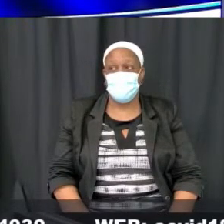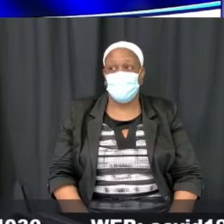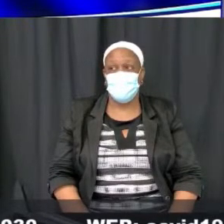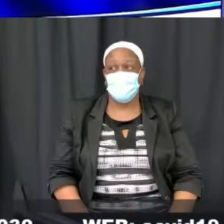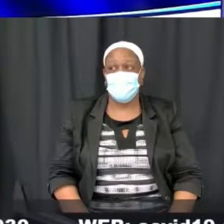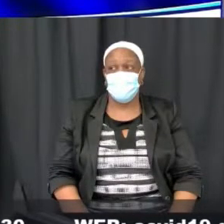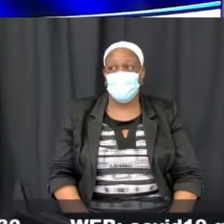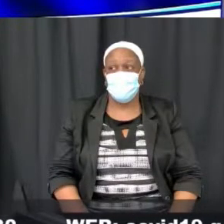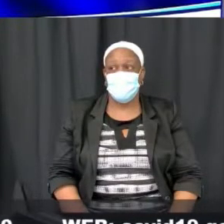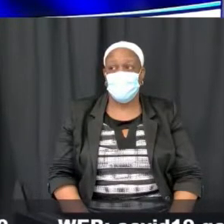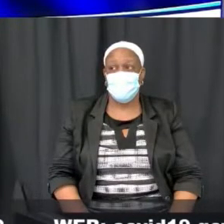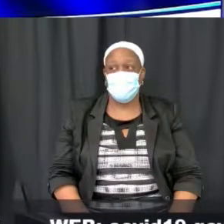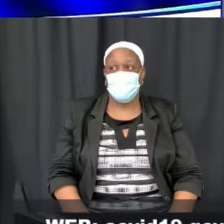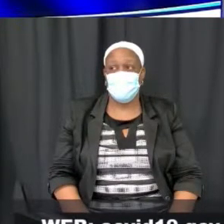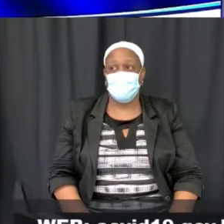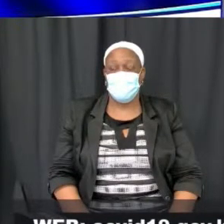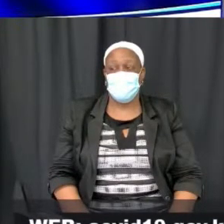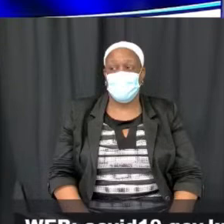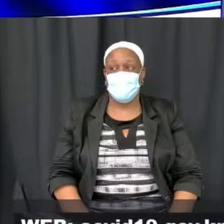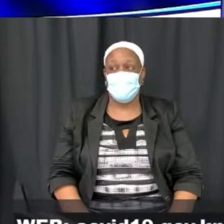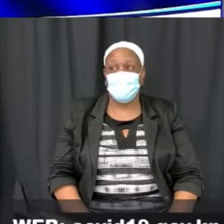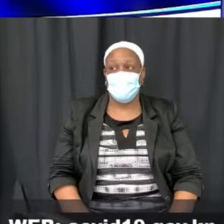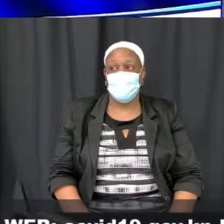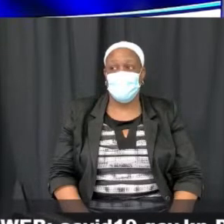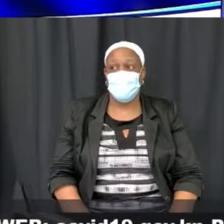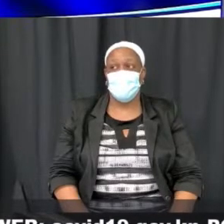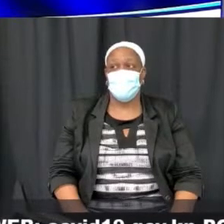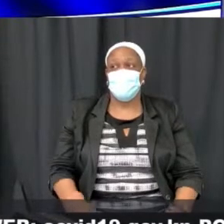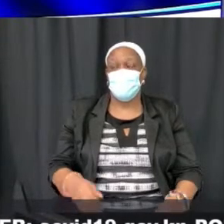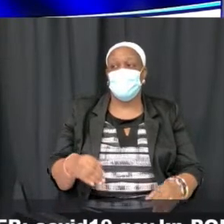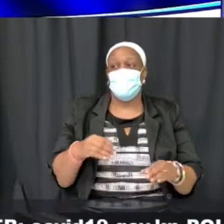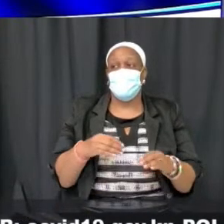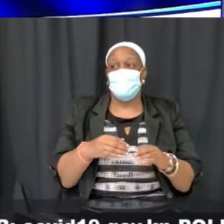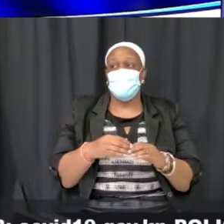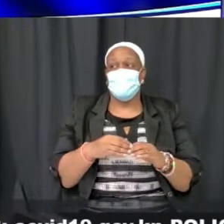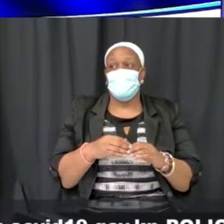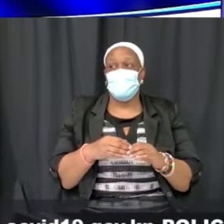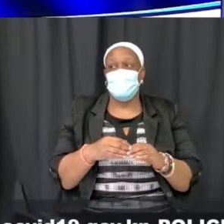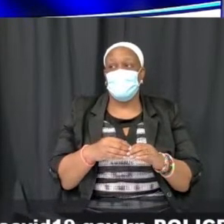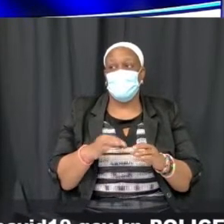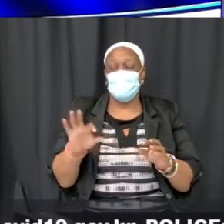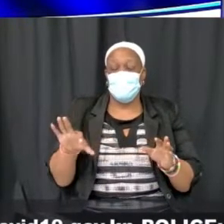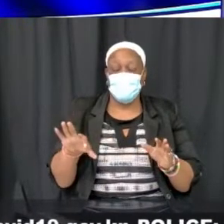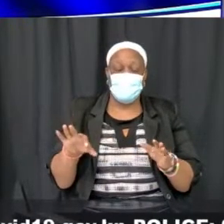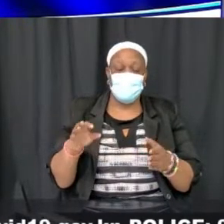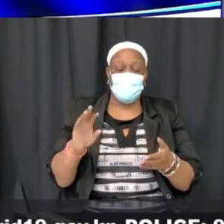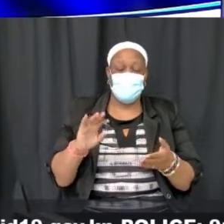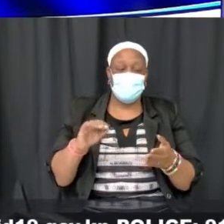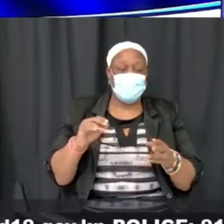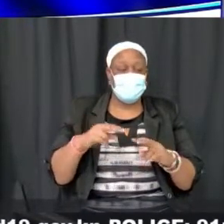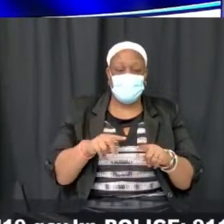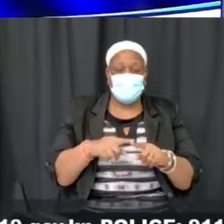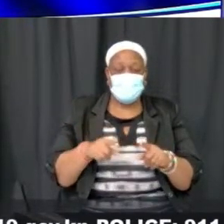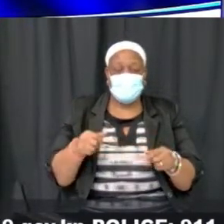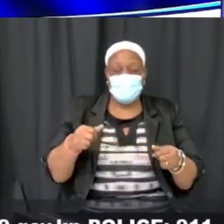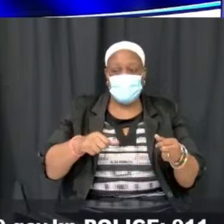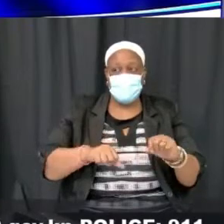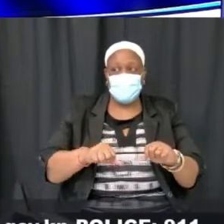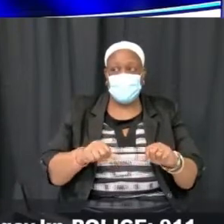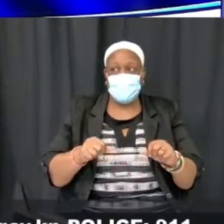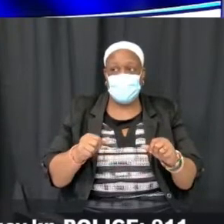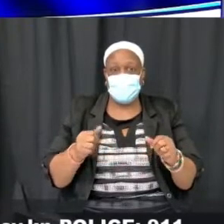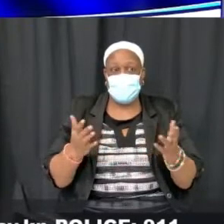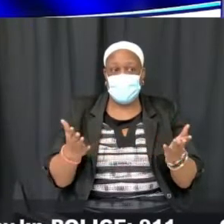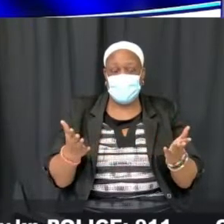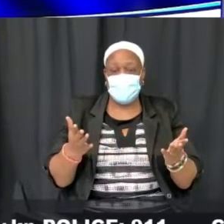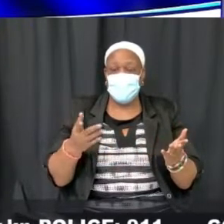With that said, in South America, it is found that the Sinovac vaccine that they've